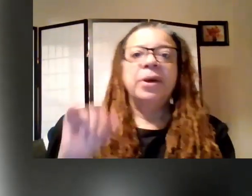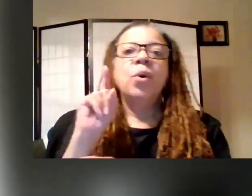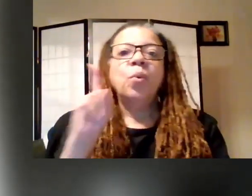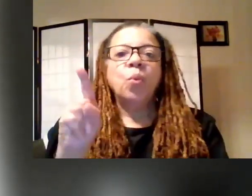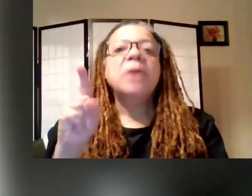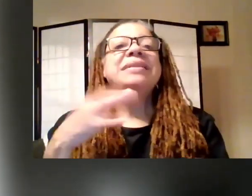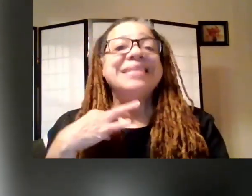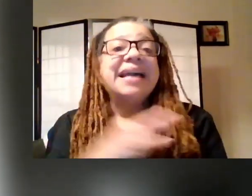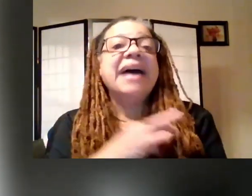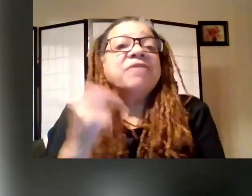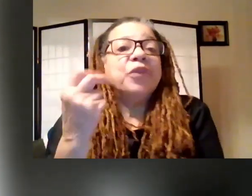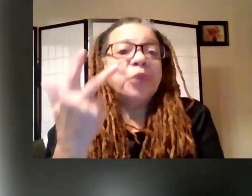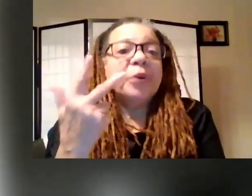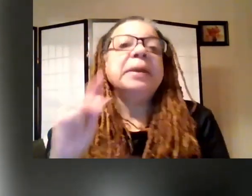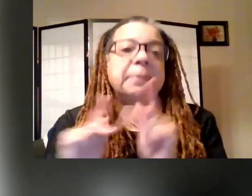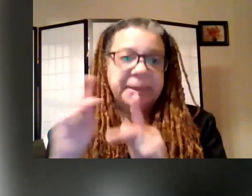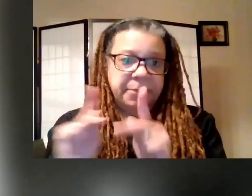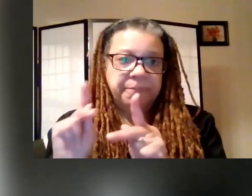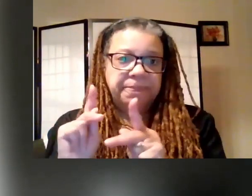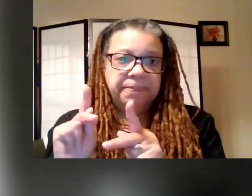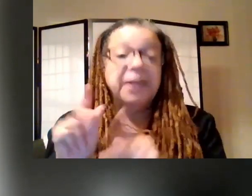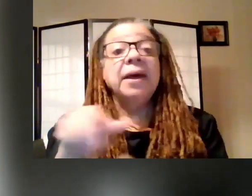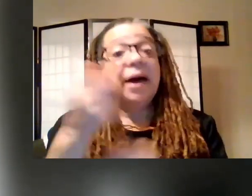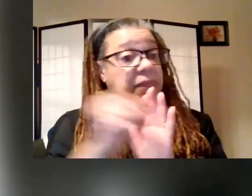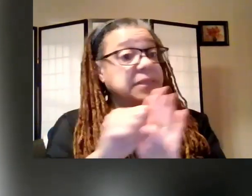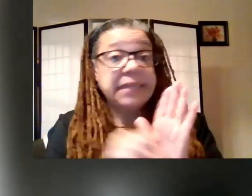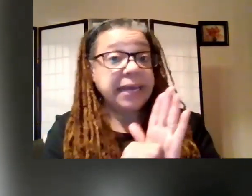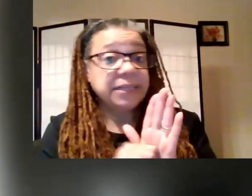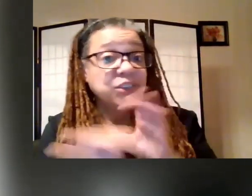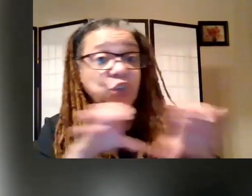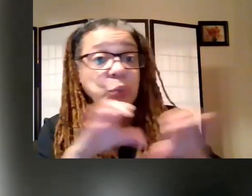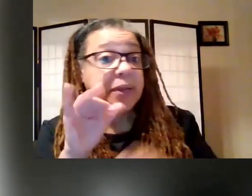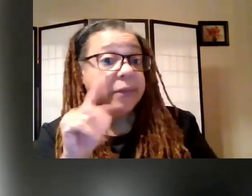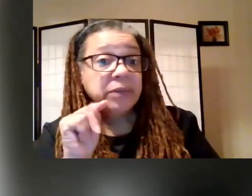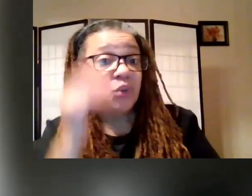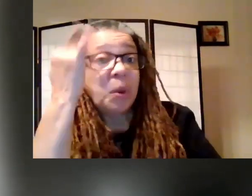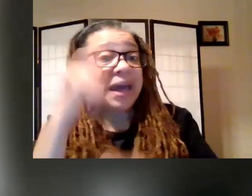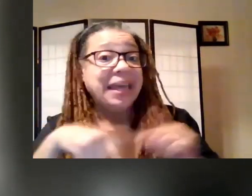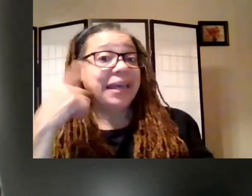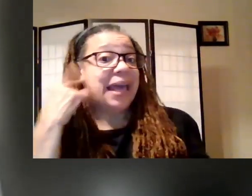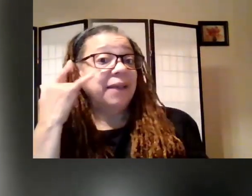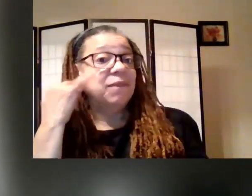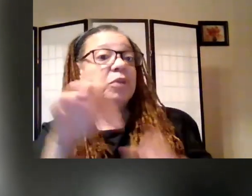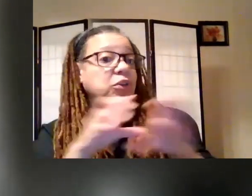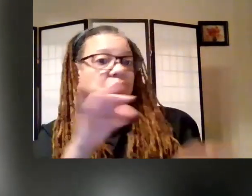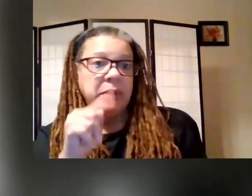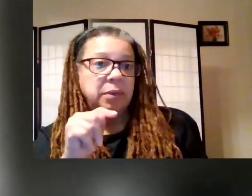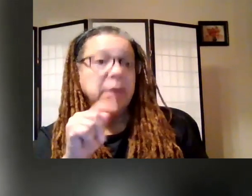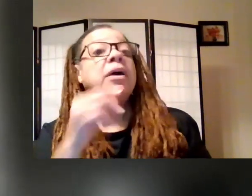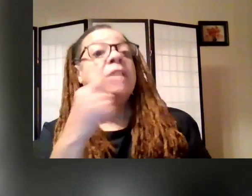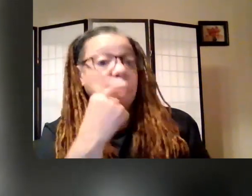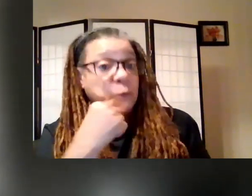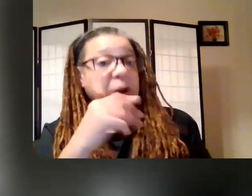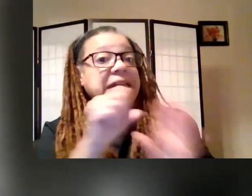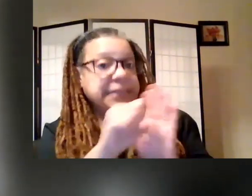person on the floor like that, like other states have tackled this, not just Democratic states, red states have